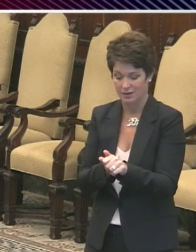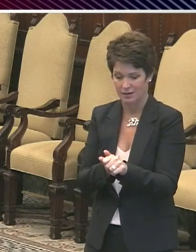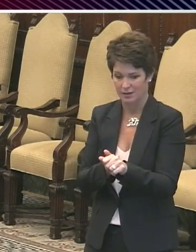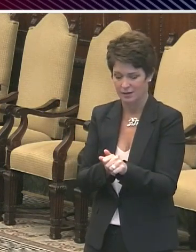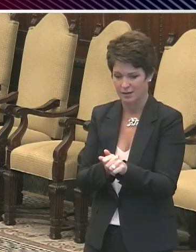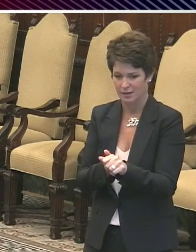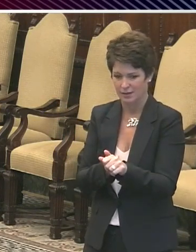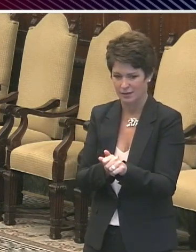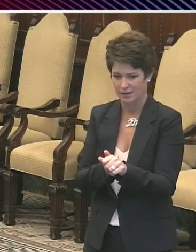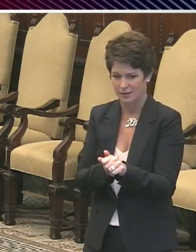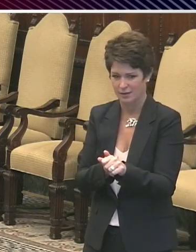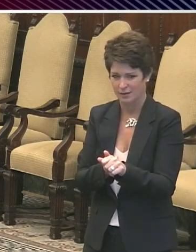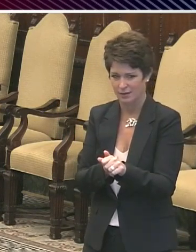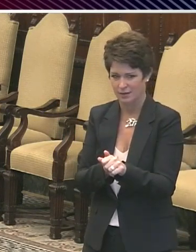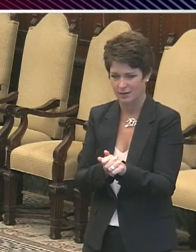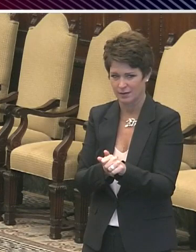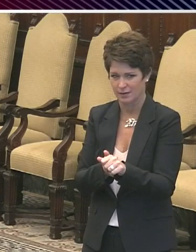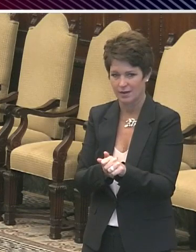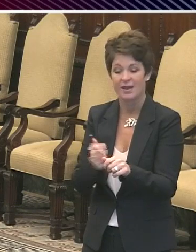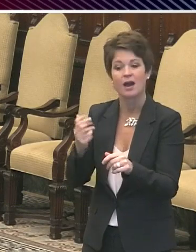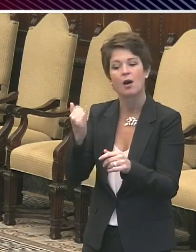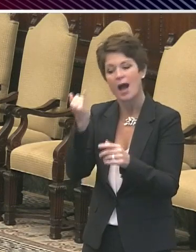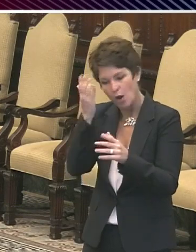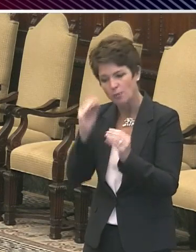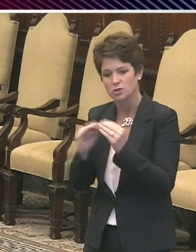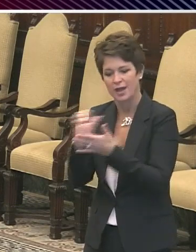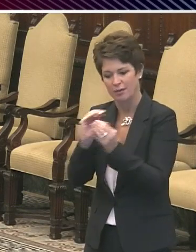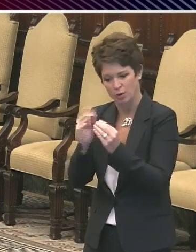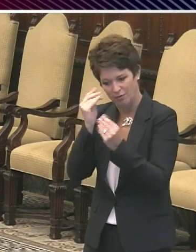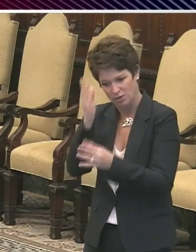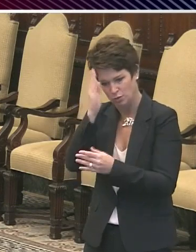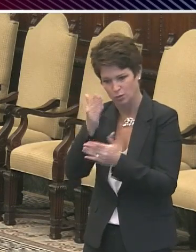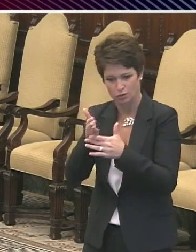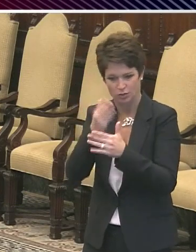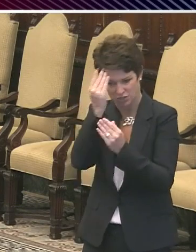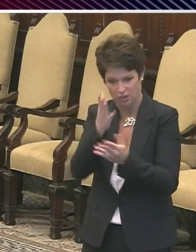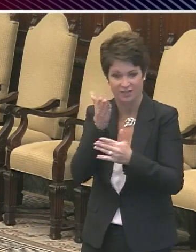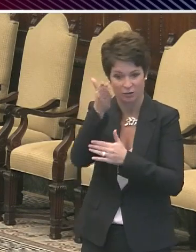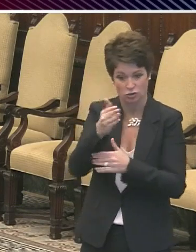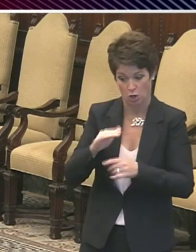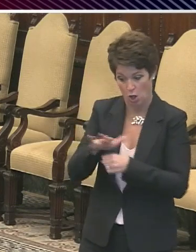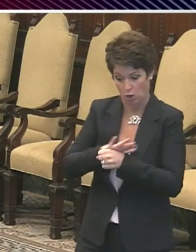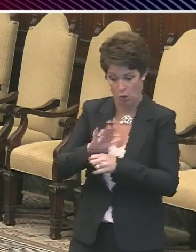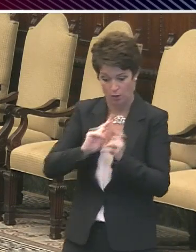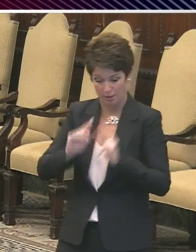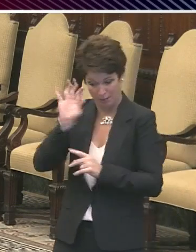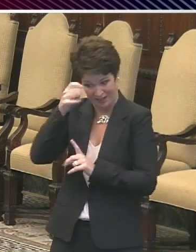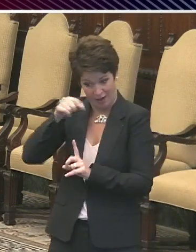now, but we hope to pull things together to be able to show you that in the future. Local people in government or?